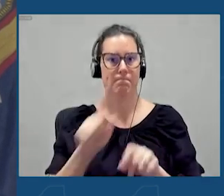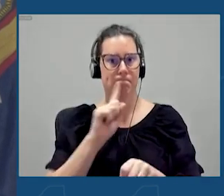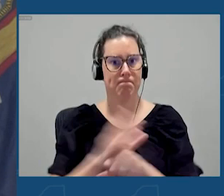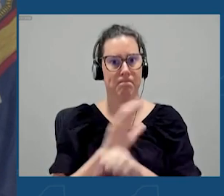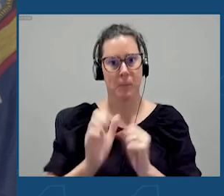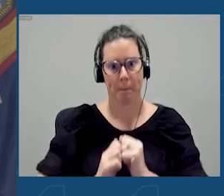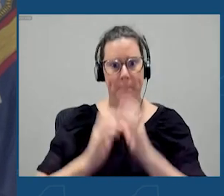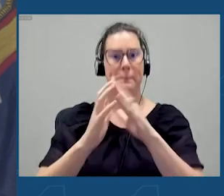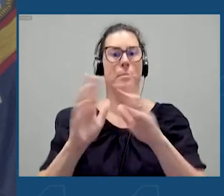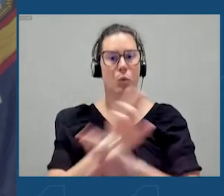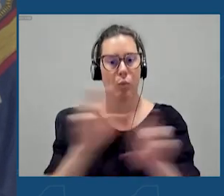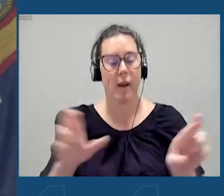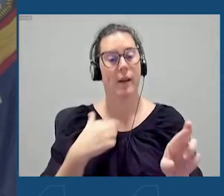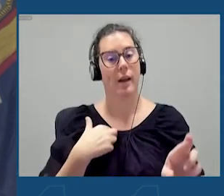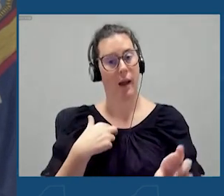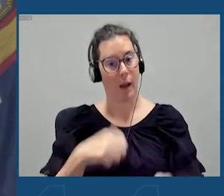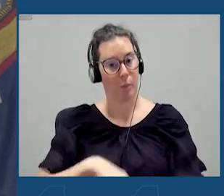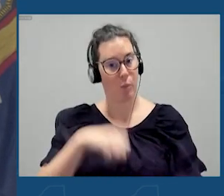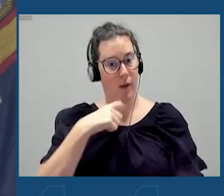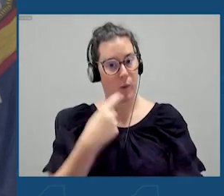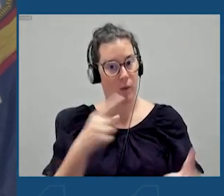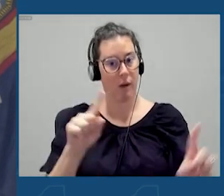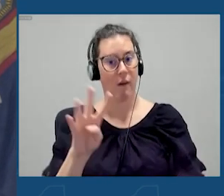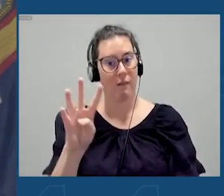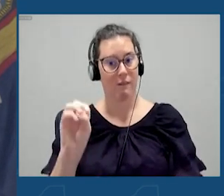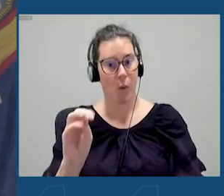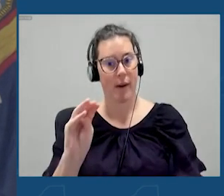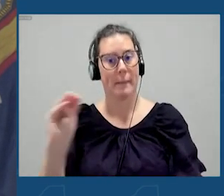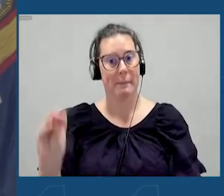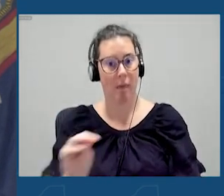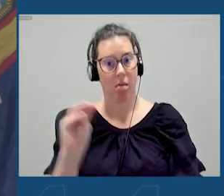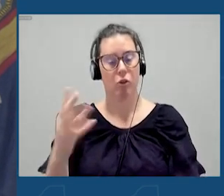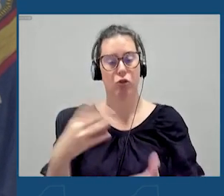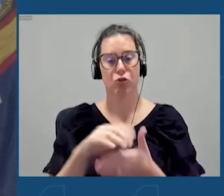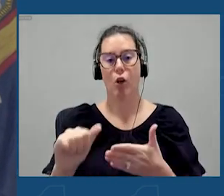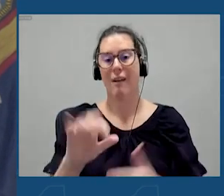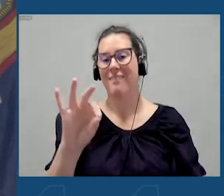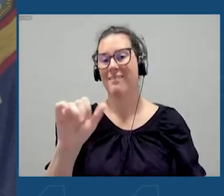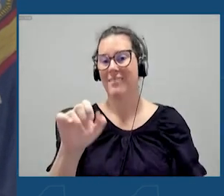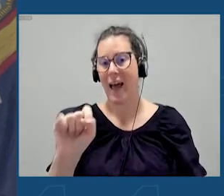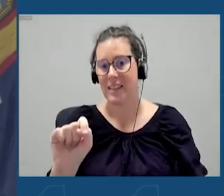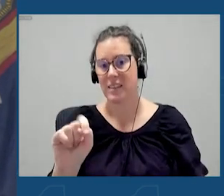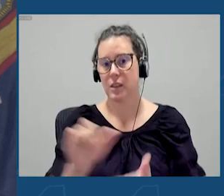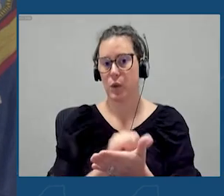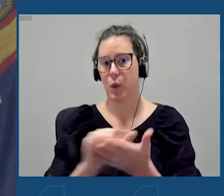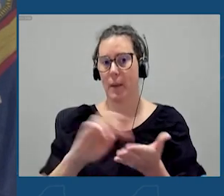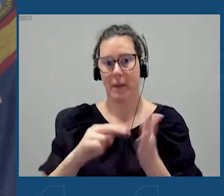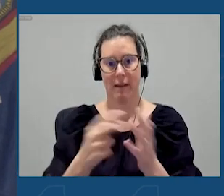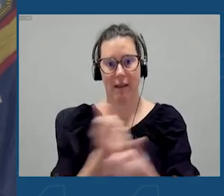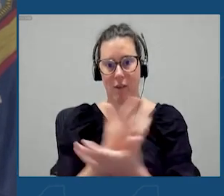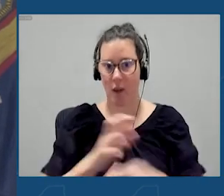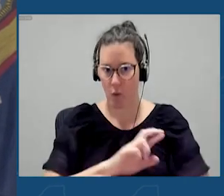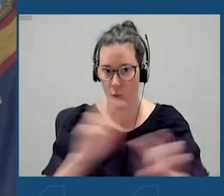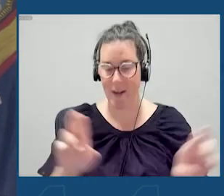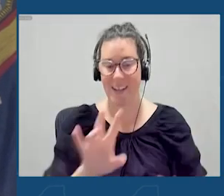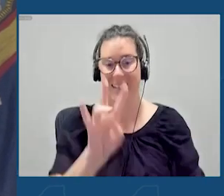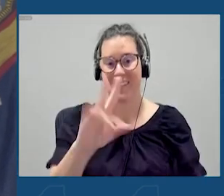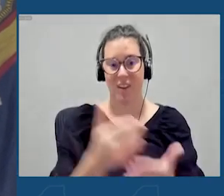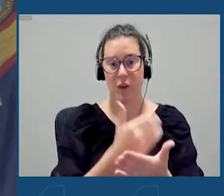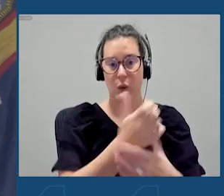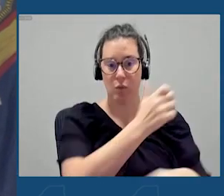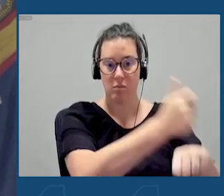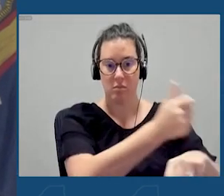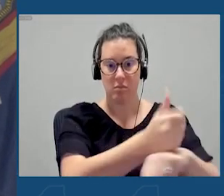announce $40 million in Fast New York. Fast New York means we're going to get everything ready. 7 new sites will be funded to get them